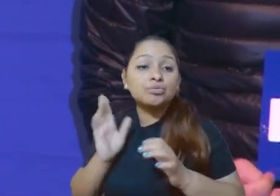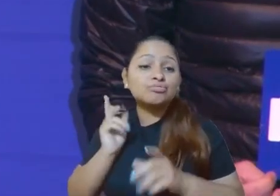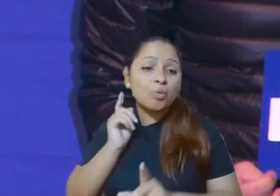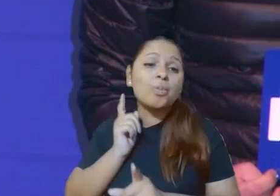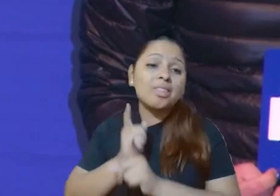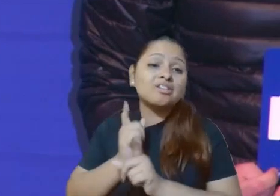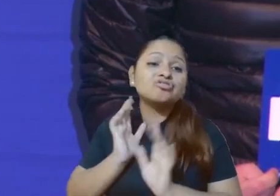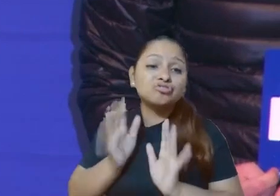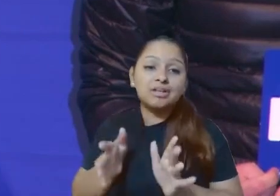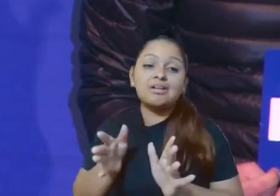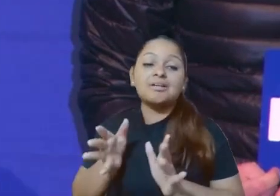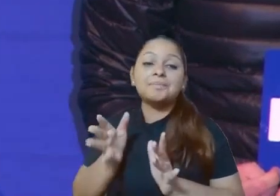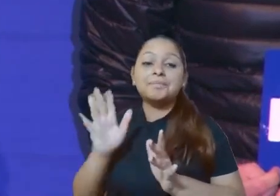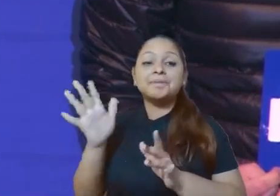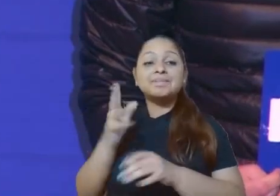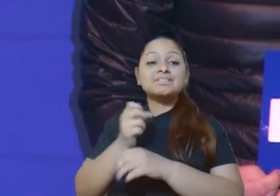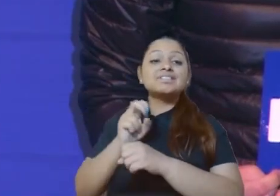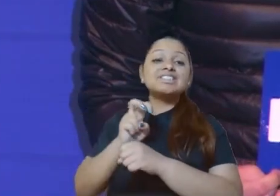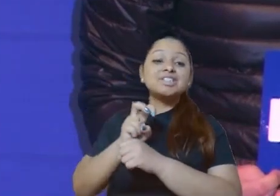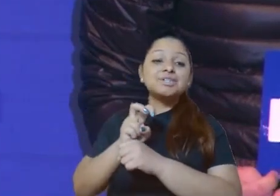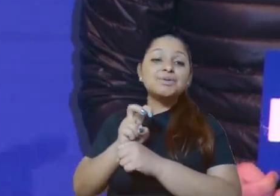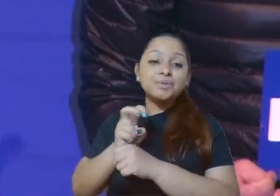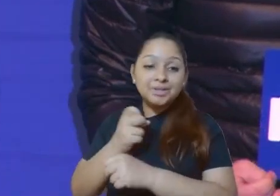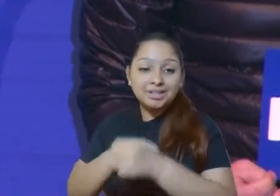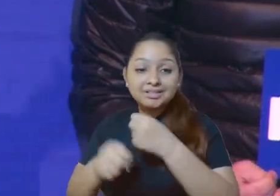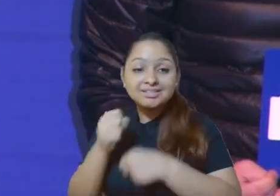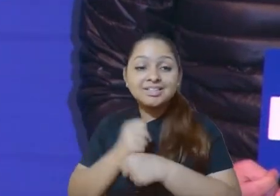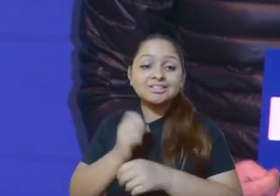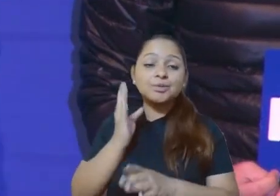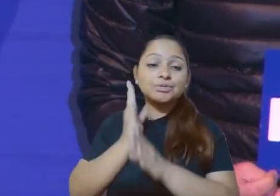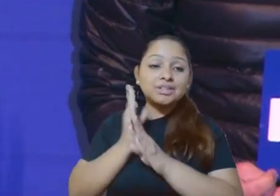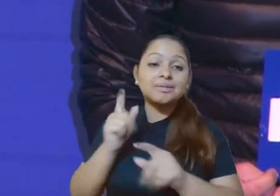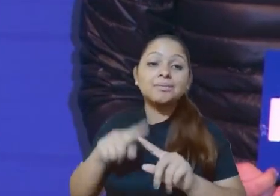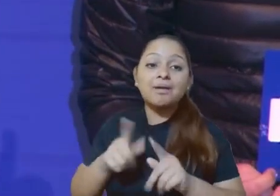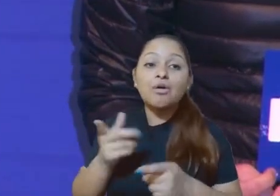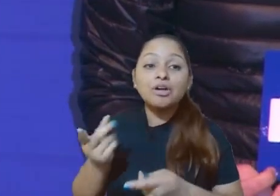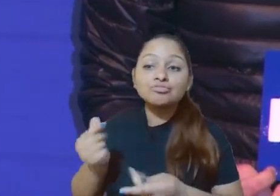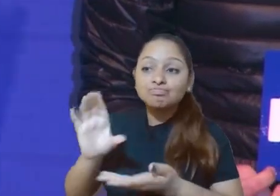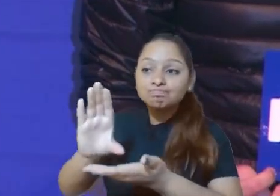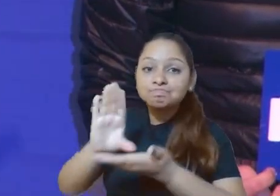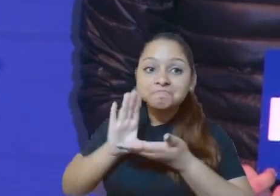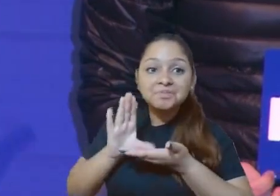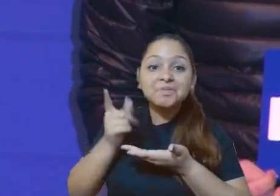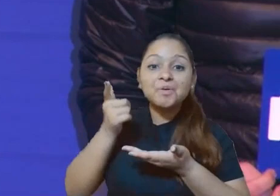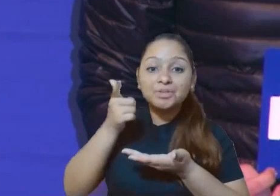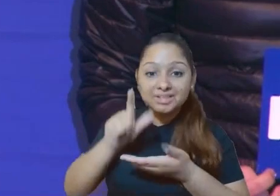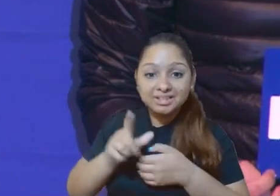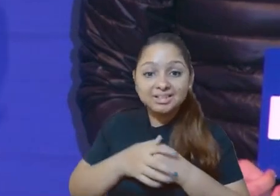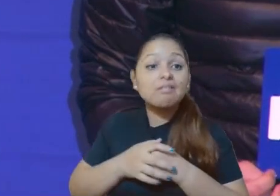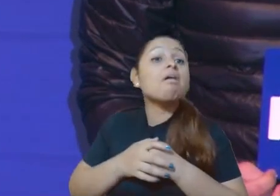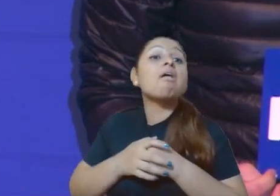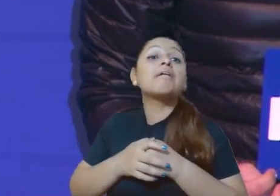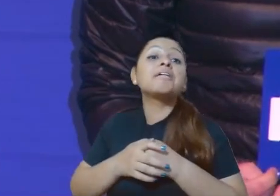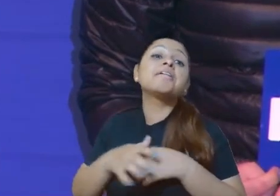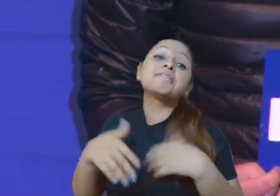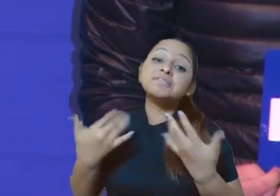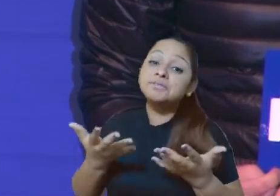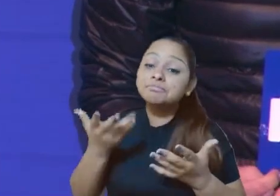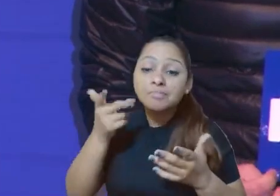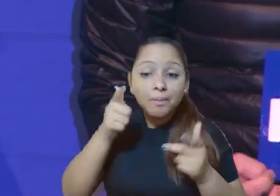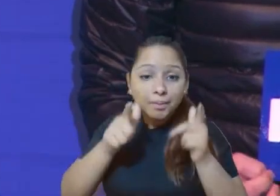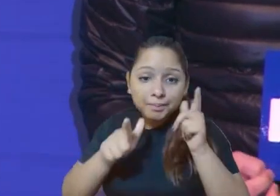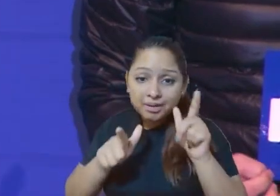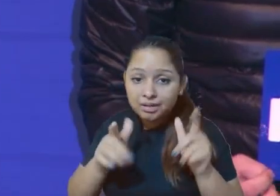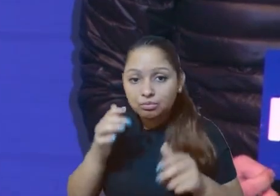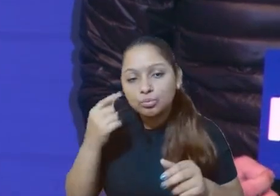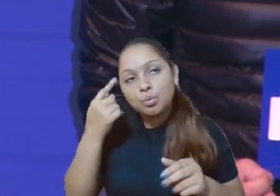technology is going to be useful and going to be boosted. And that happens all the time. I don't